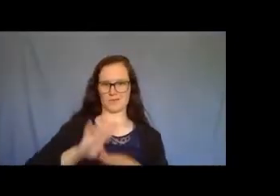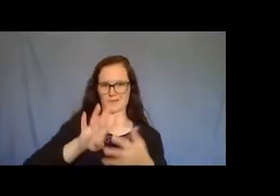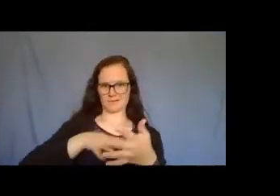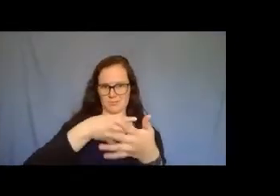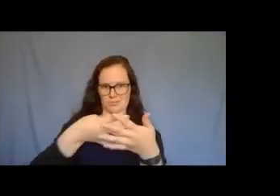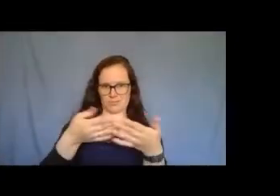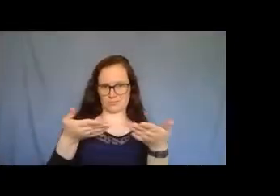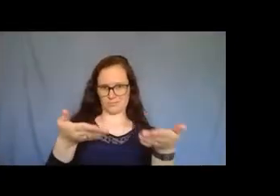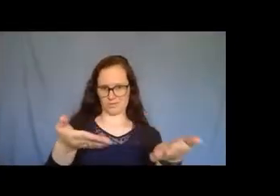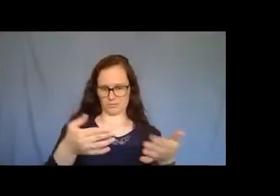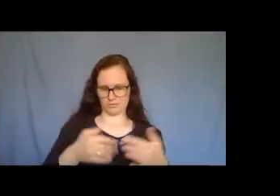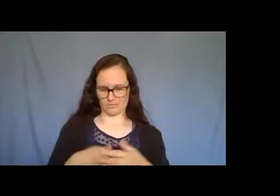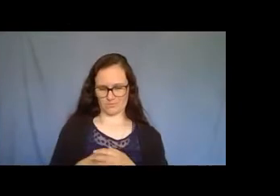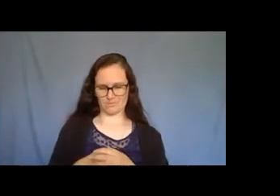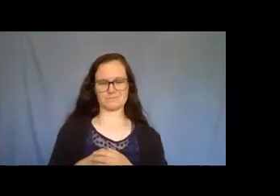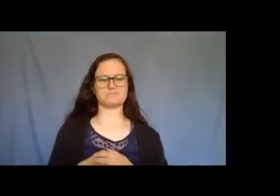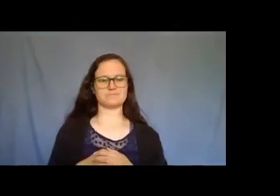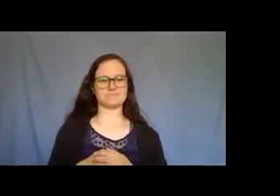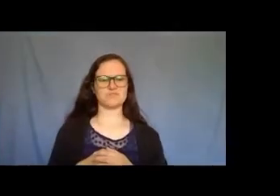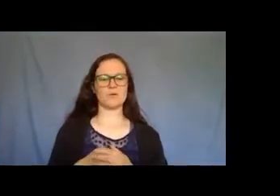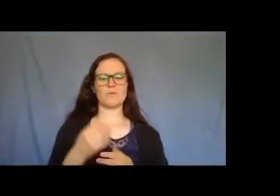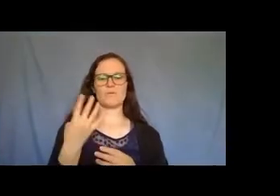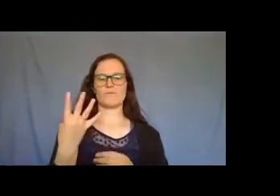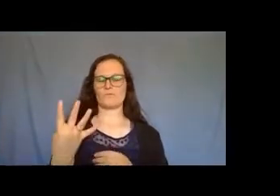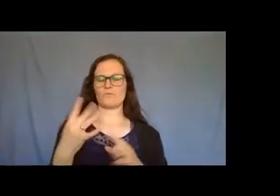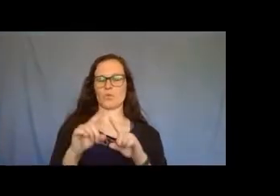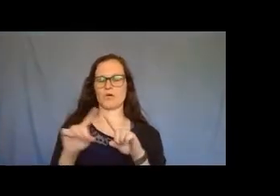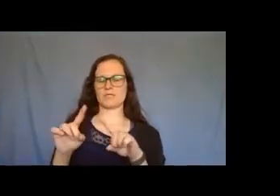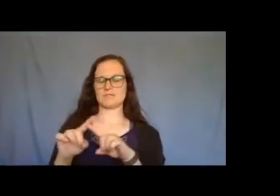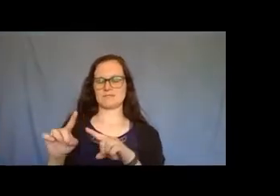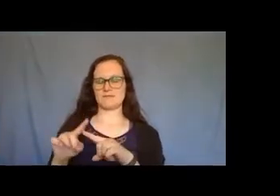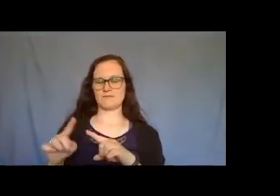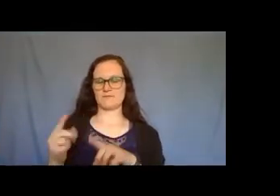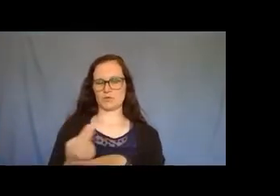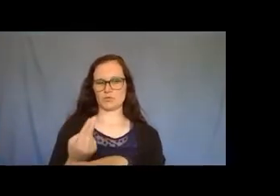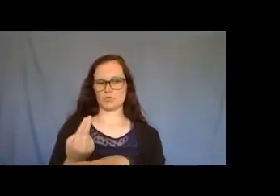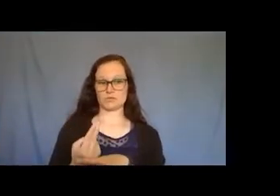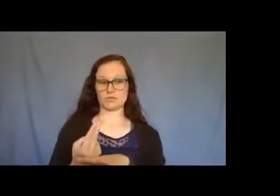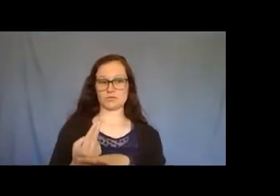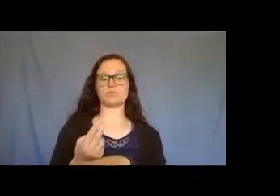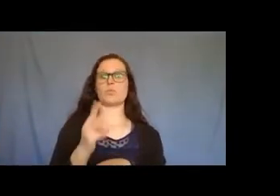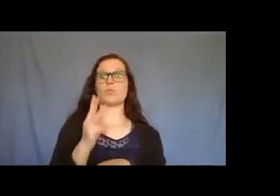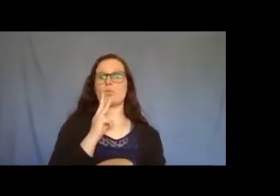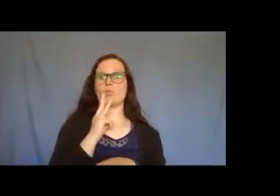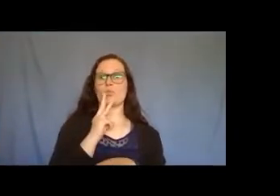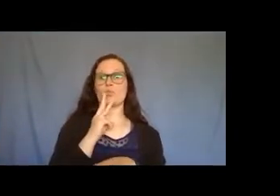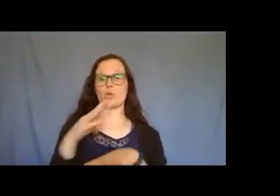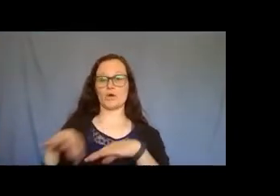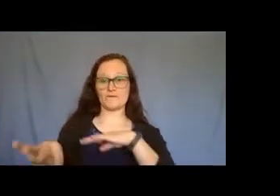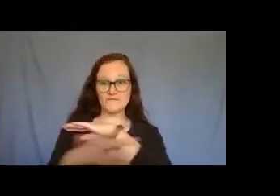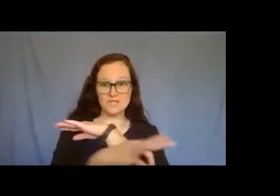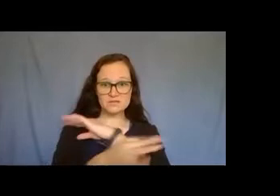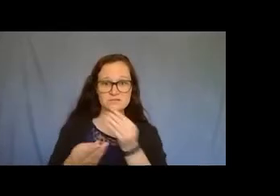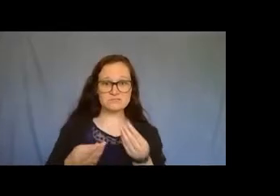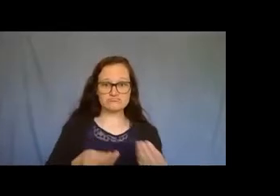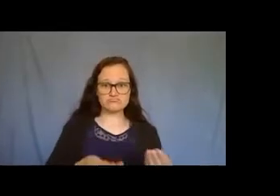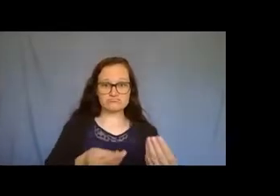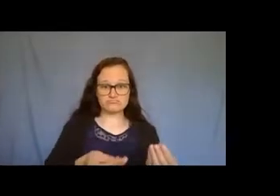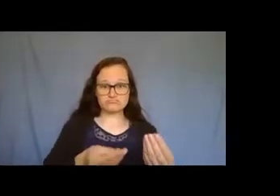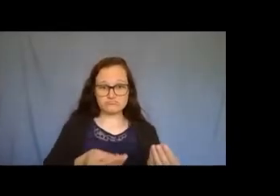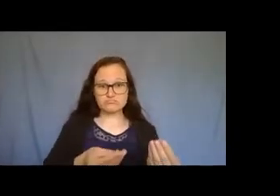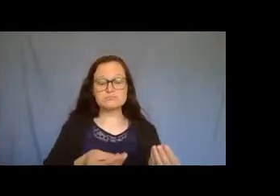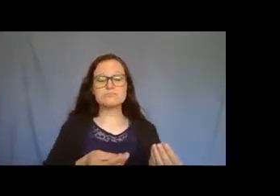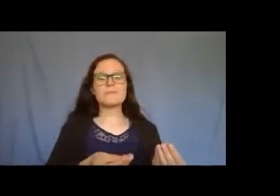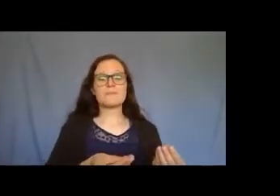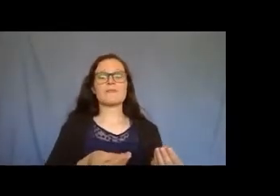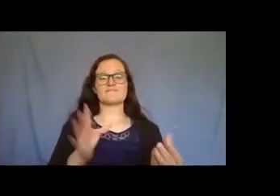We have 4 different designated uses with dissolved lead criteria, including irrigation, has a criterion of 5,000 micrograms